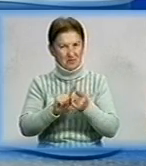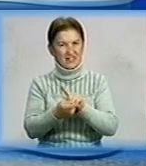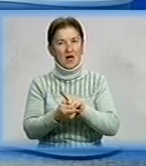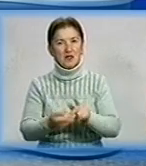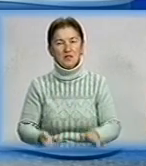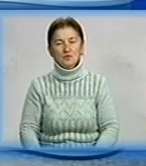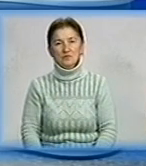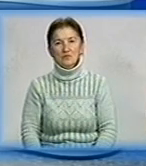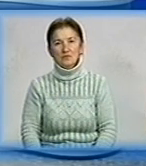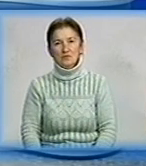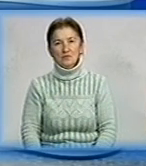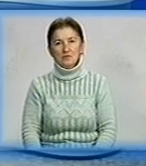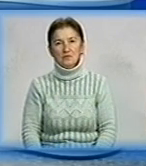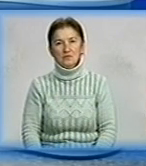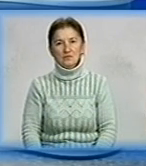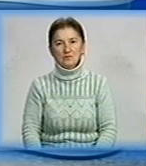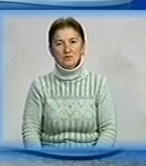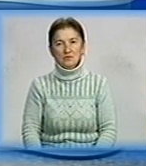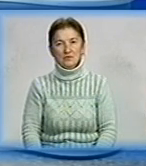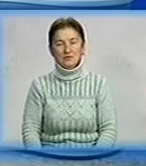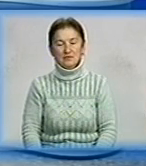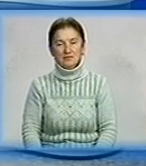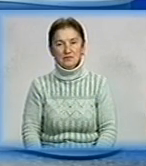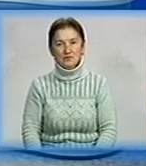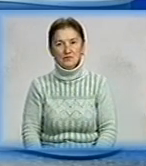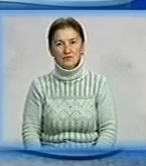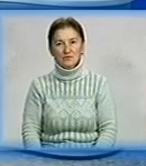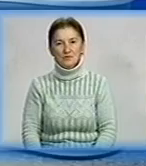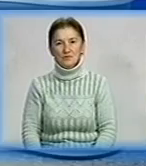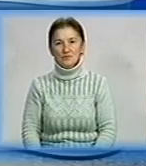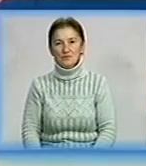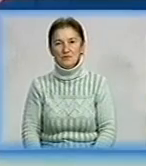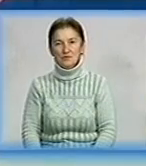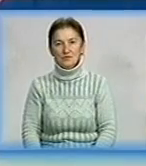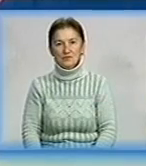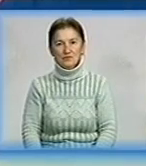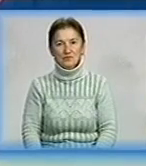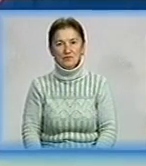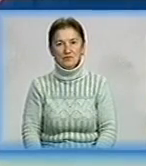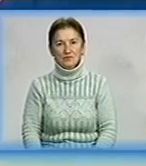root? Okay. Well, I think creativity is within the DNA of a city.